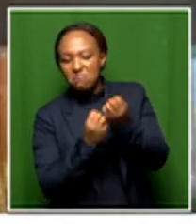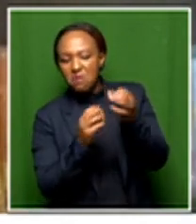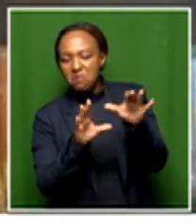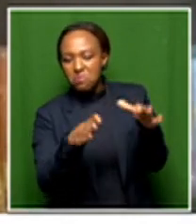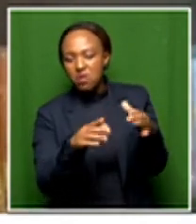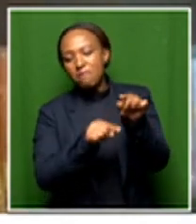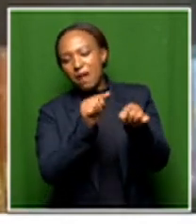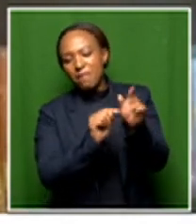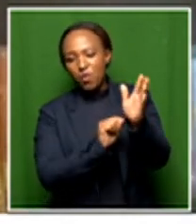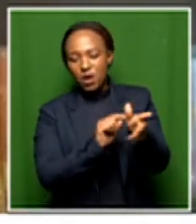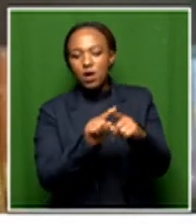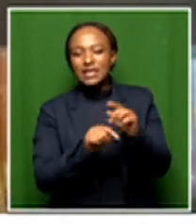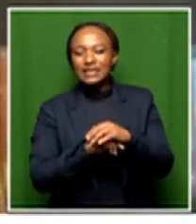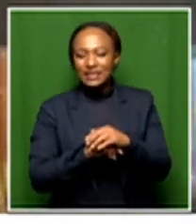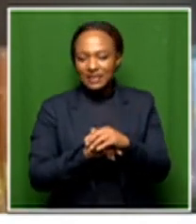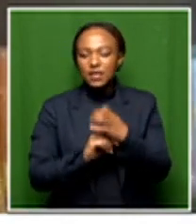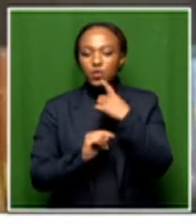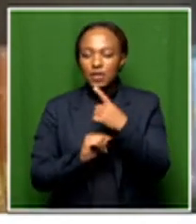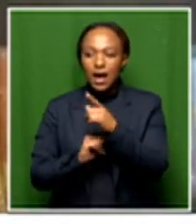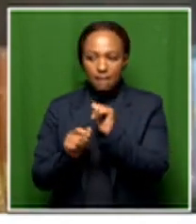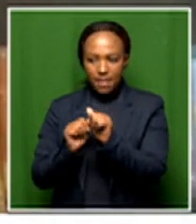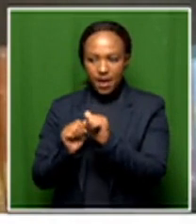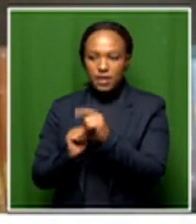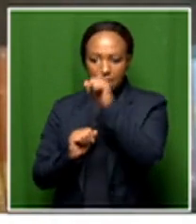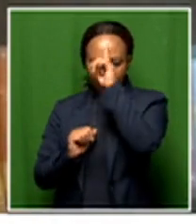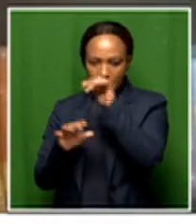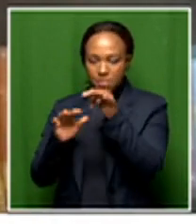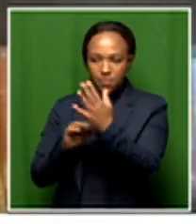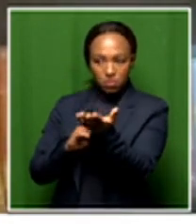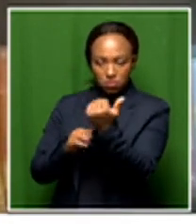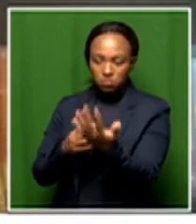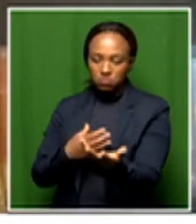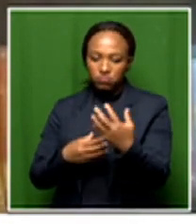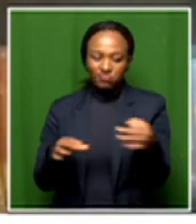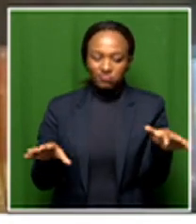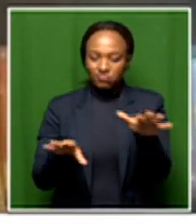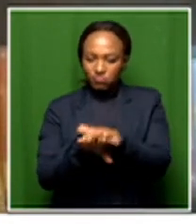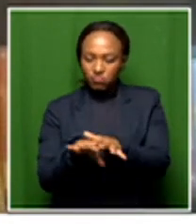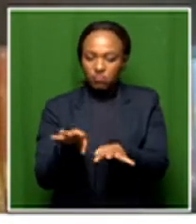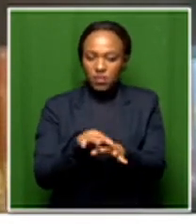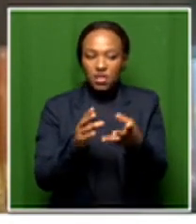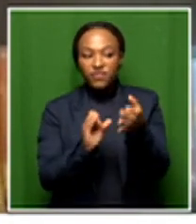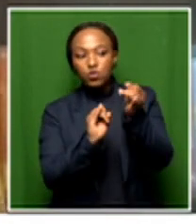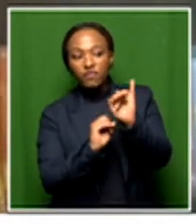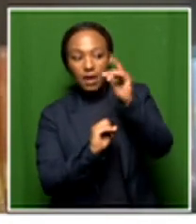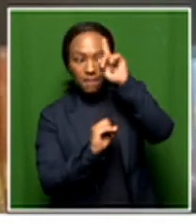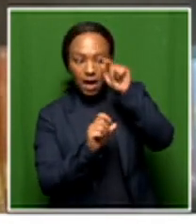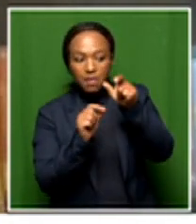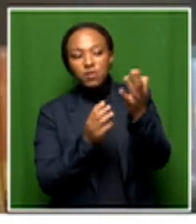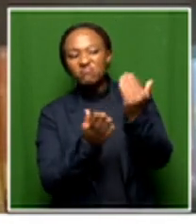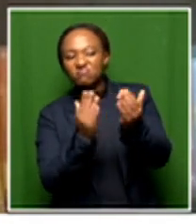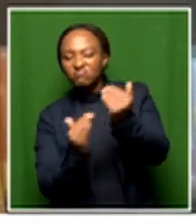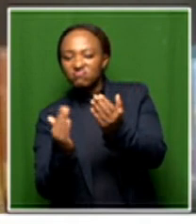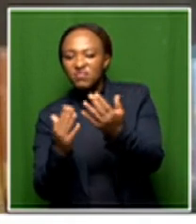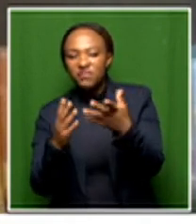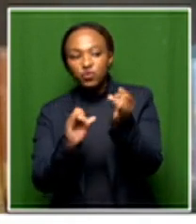actually juxtapose themselves with black people in politics. So they decided to invite blacks into the party. But